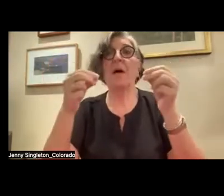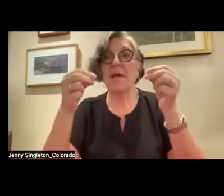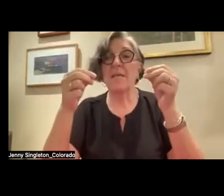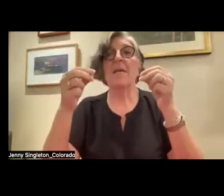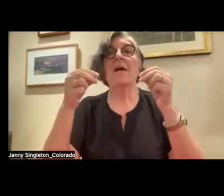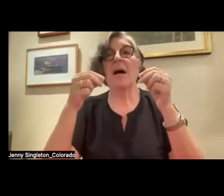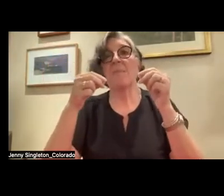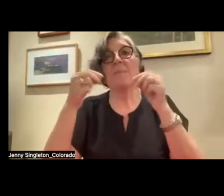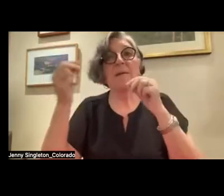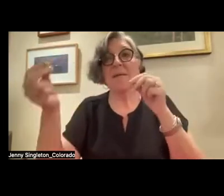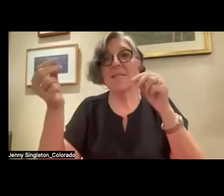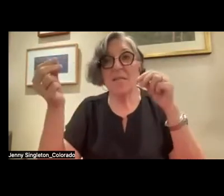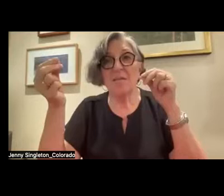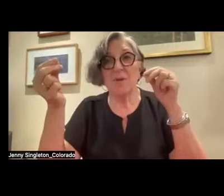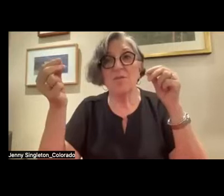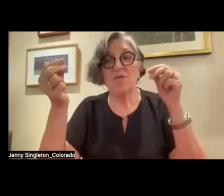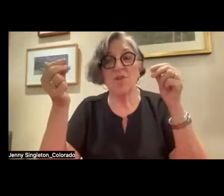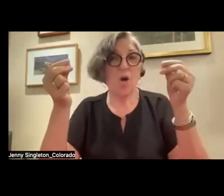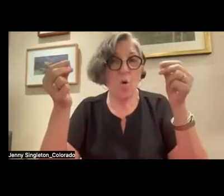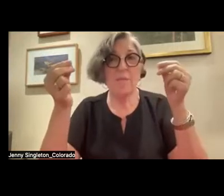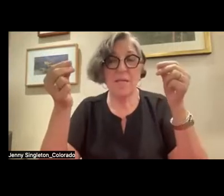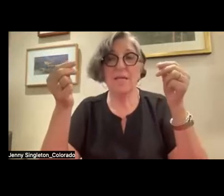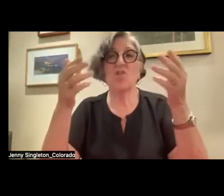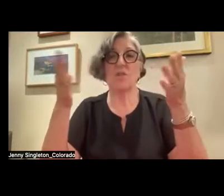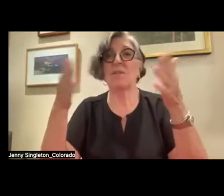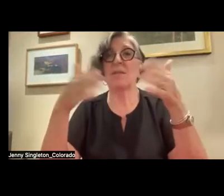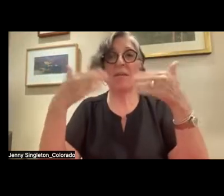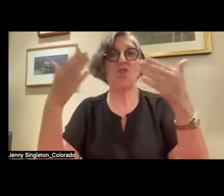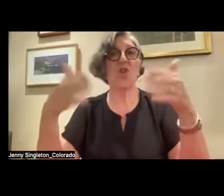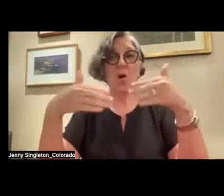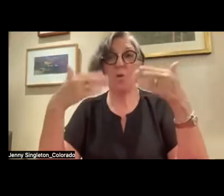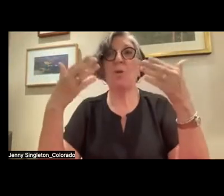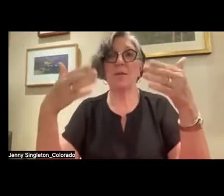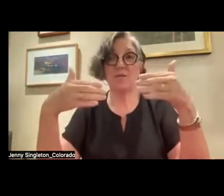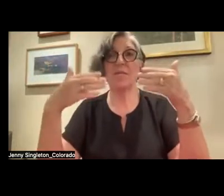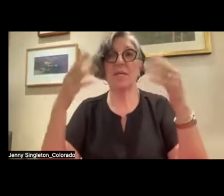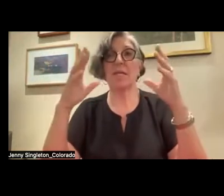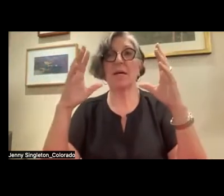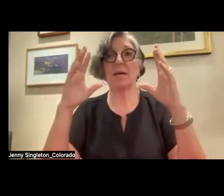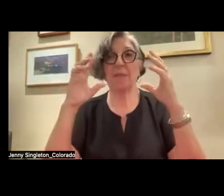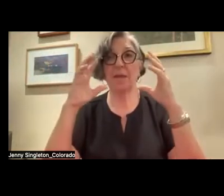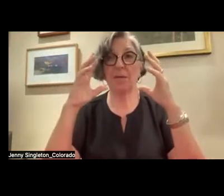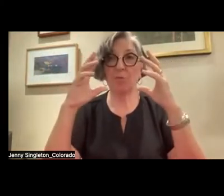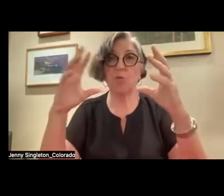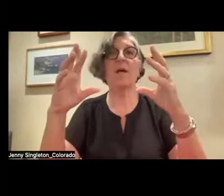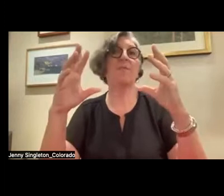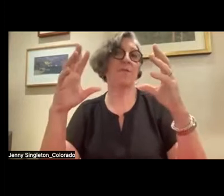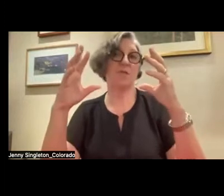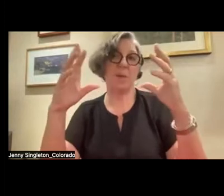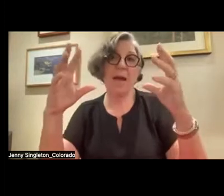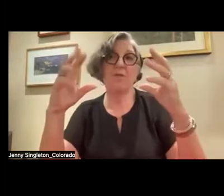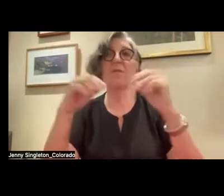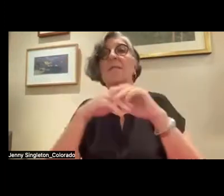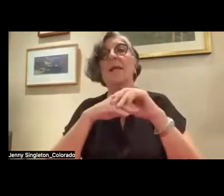languages, but extensive research on home signs shows that they show interesting